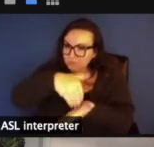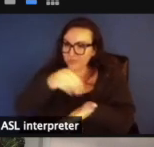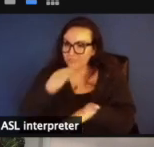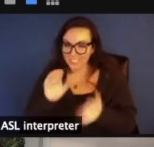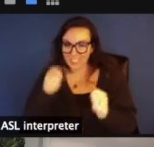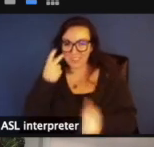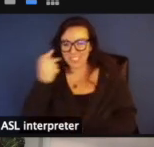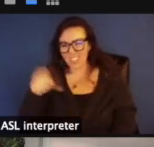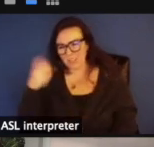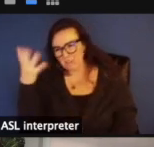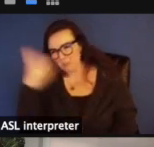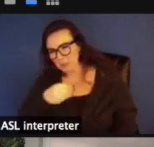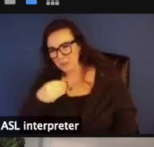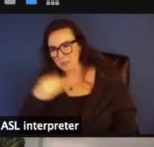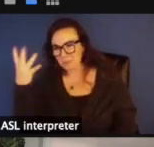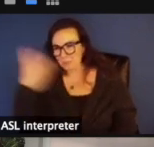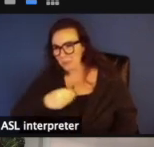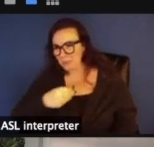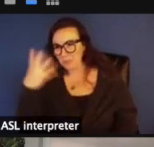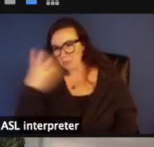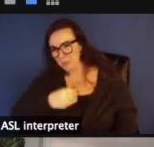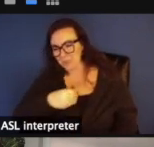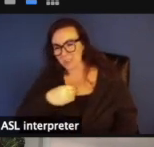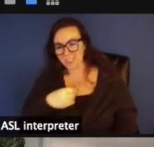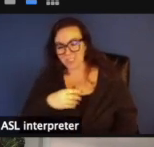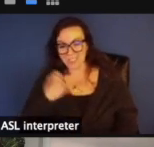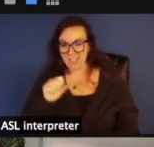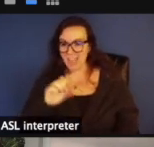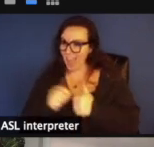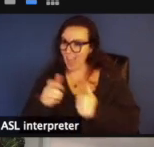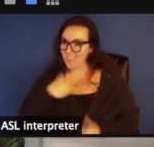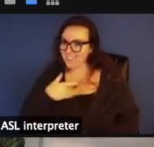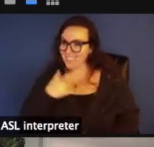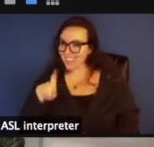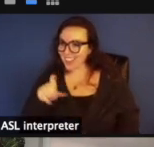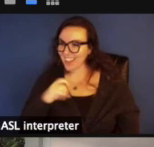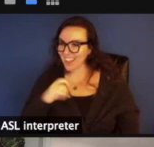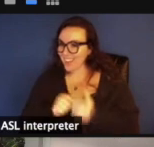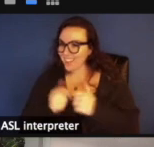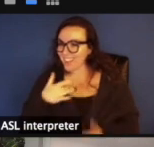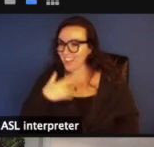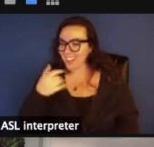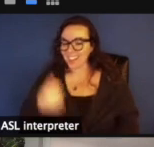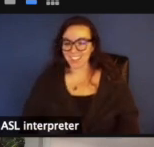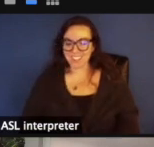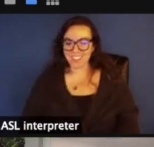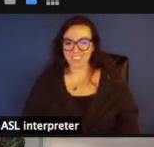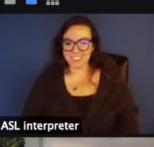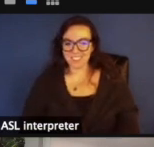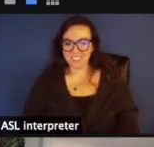That's beautiful. Yeah, it's beautiful, isn't it? I mean, how does this make you feel, this piece?